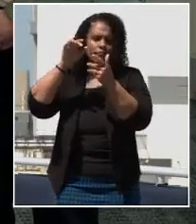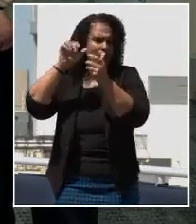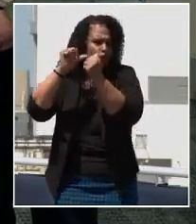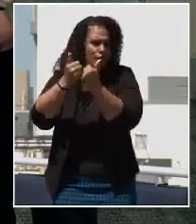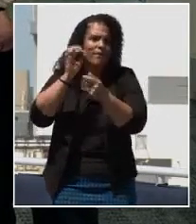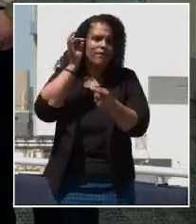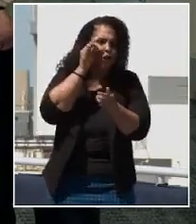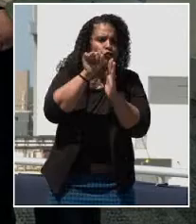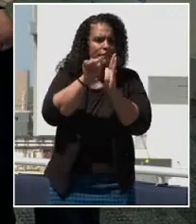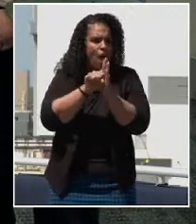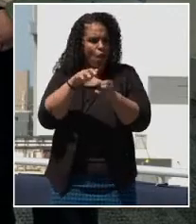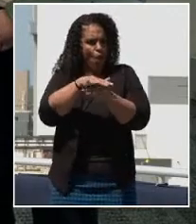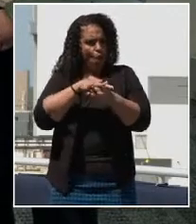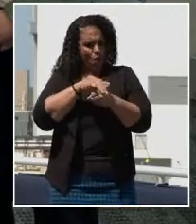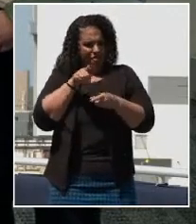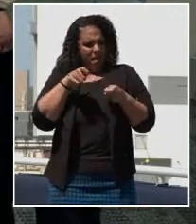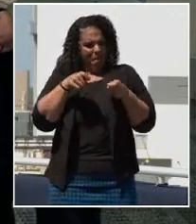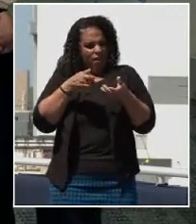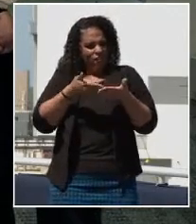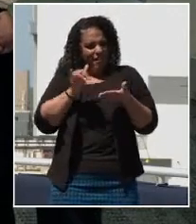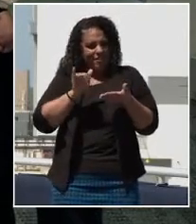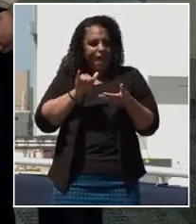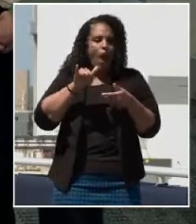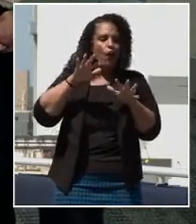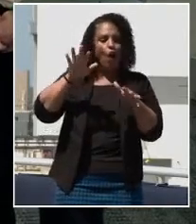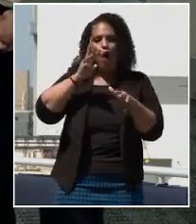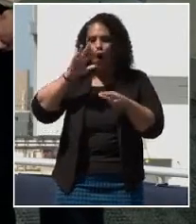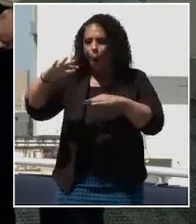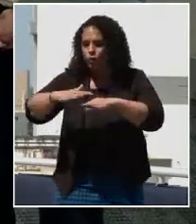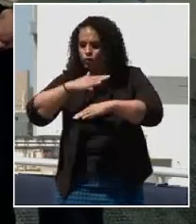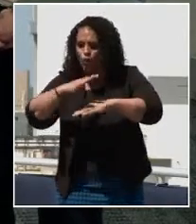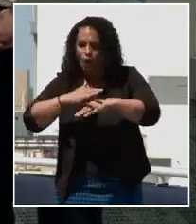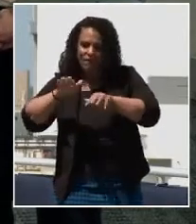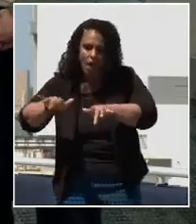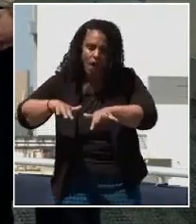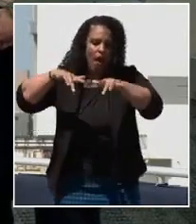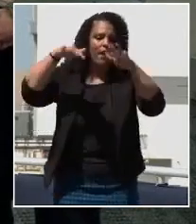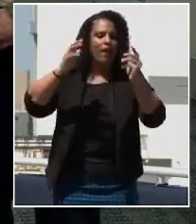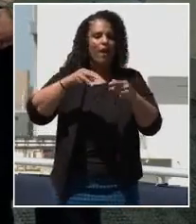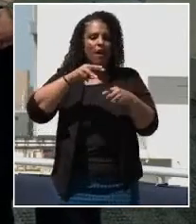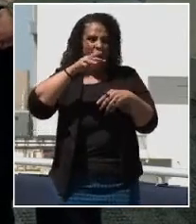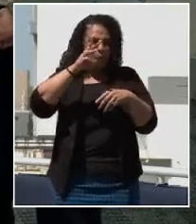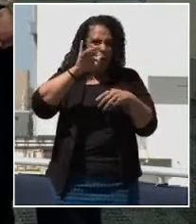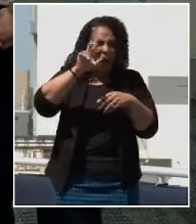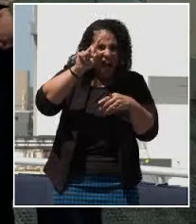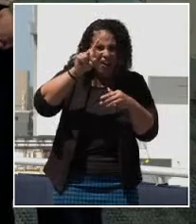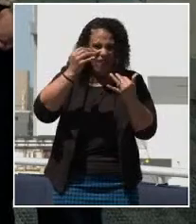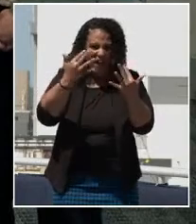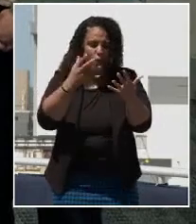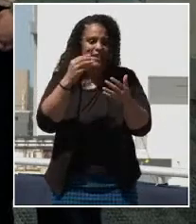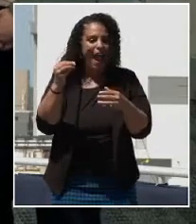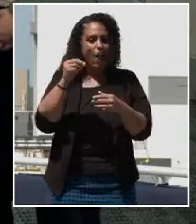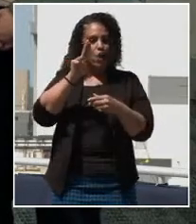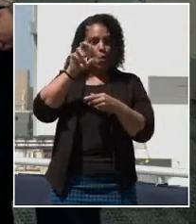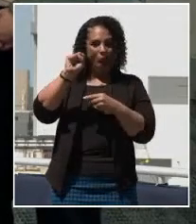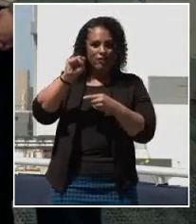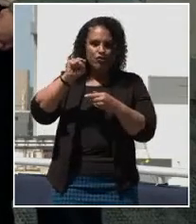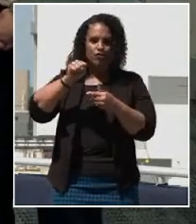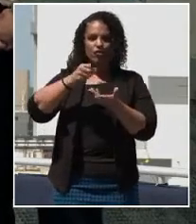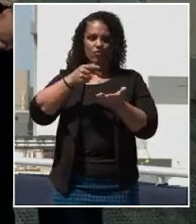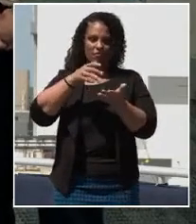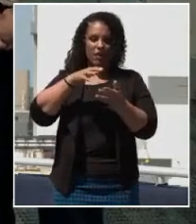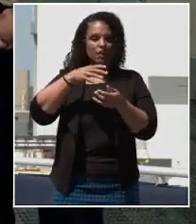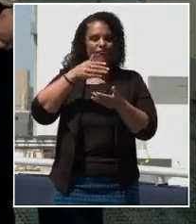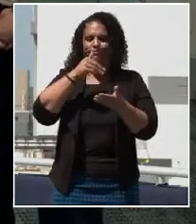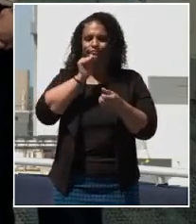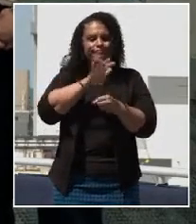state and local as they manage things like coastal flooding and wildfires and even through the us drought monitor which uh